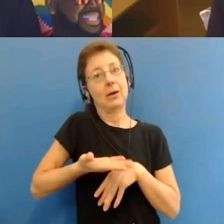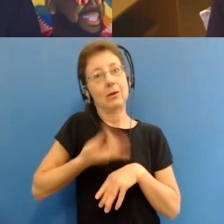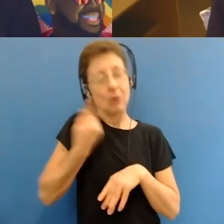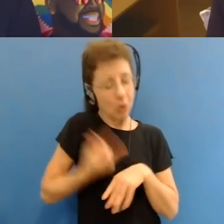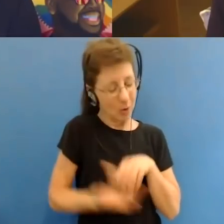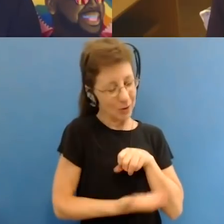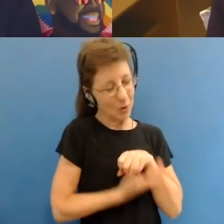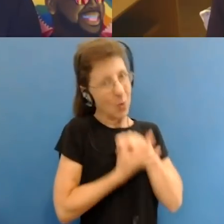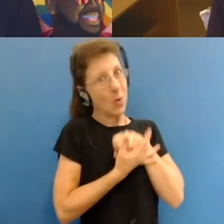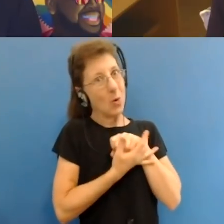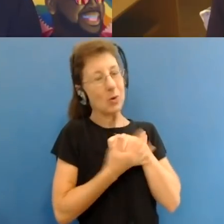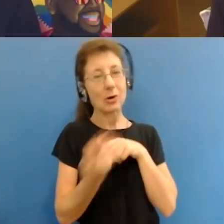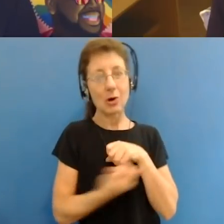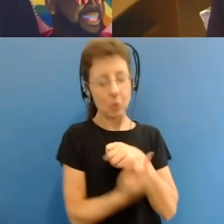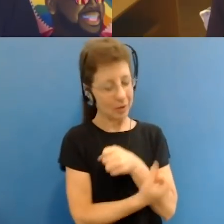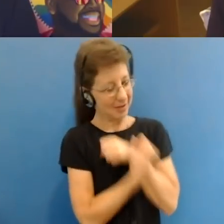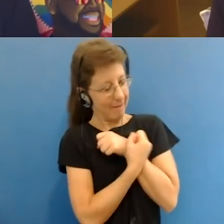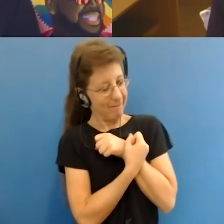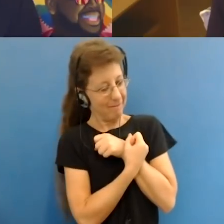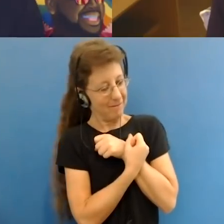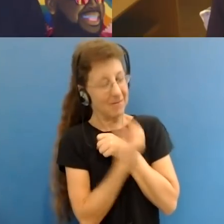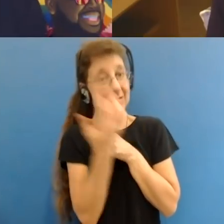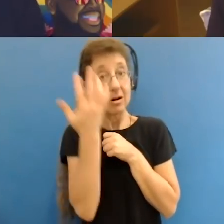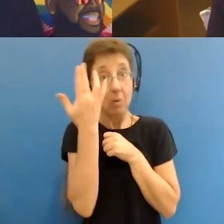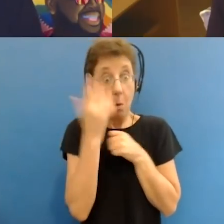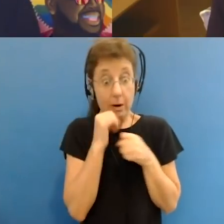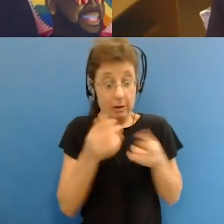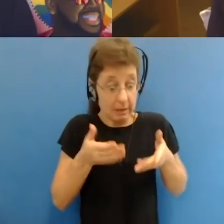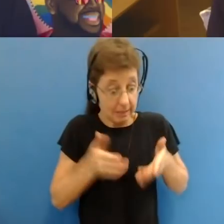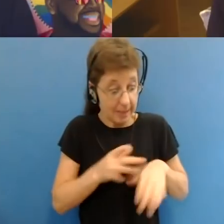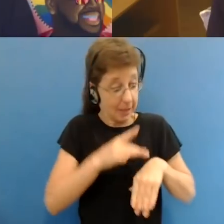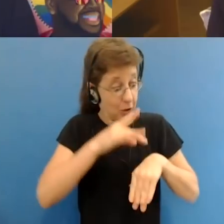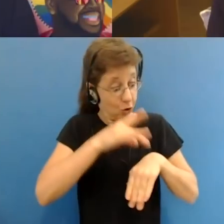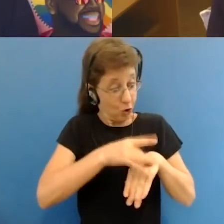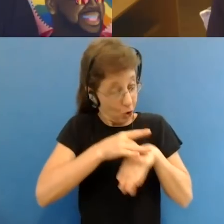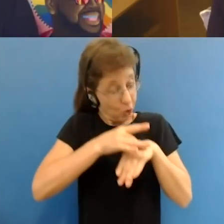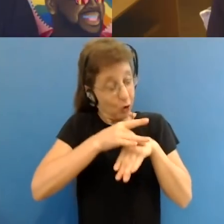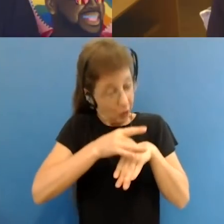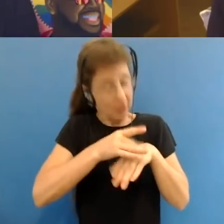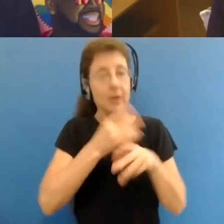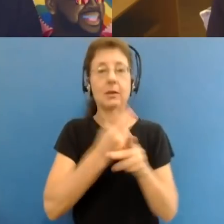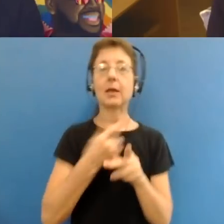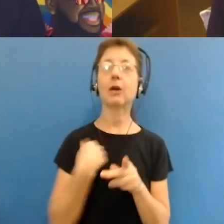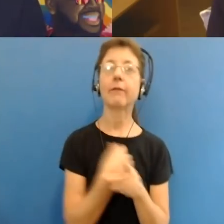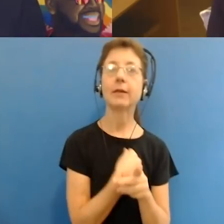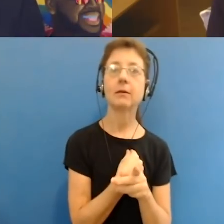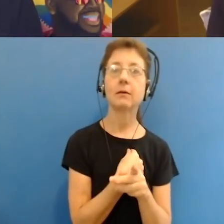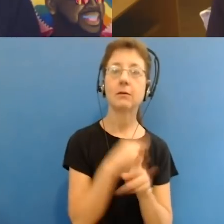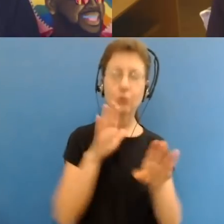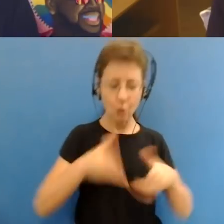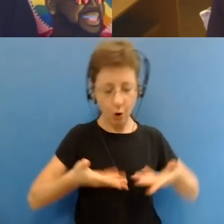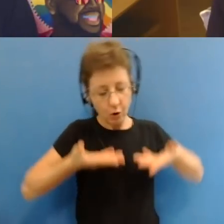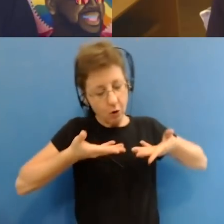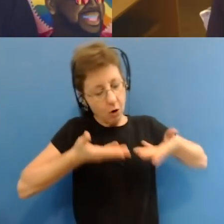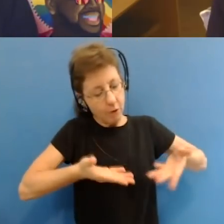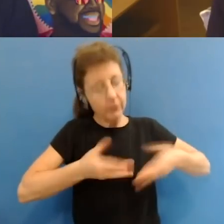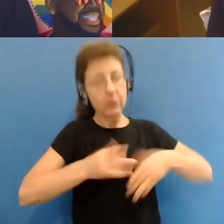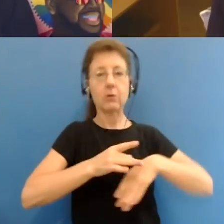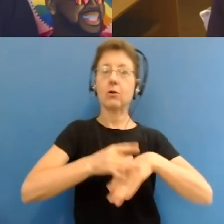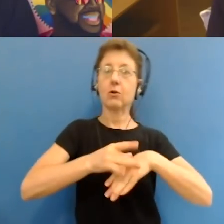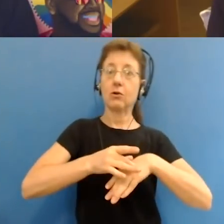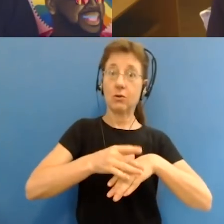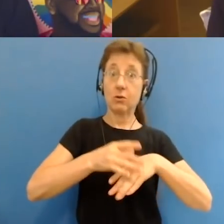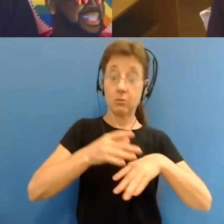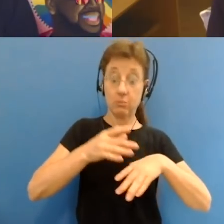us. Why can't we let the earth take care of us? Why can't we offer to the earth the things that we can't hold